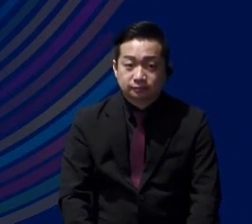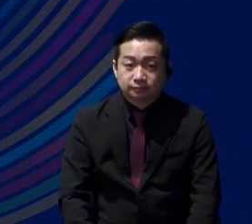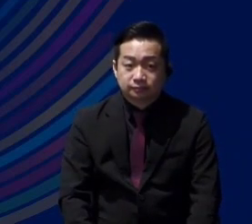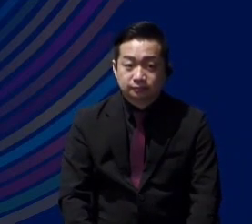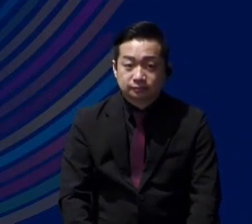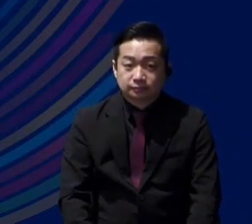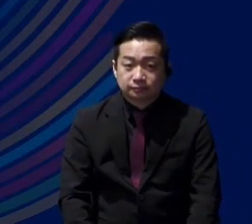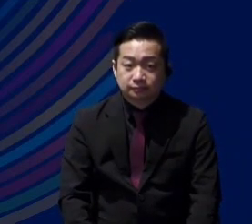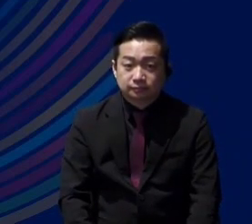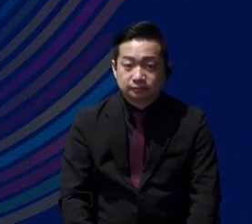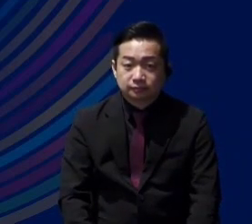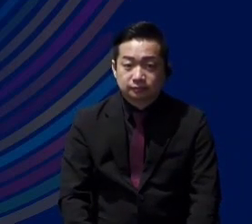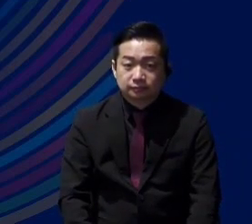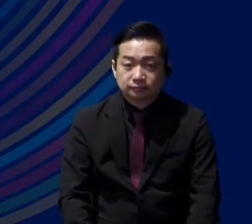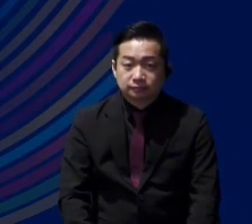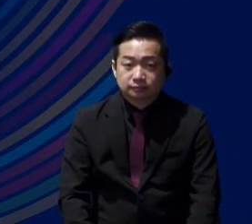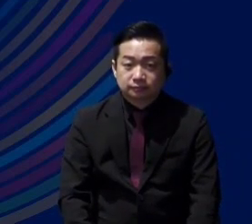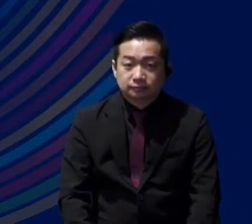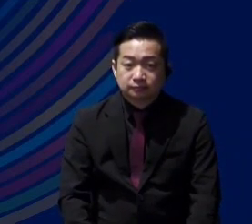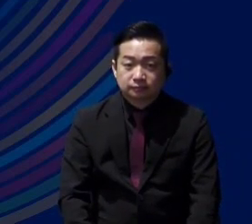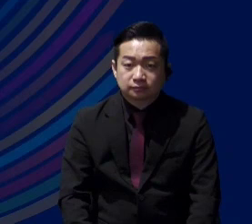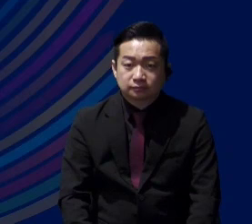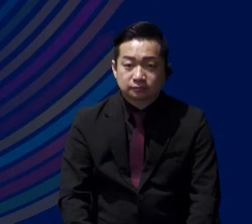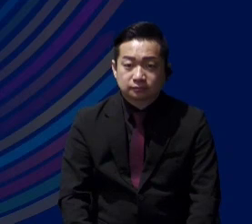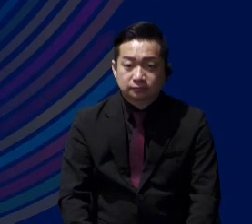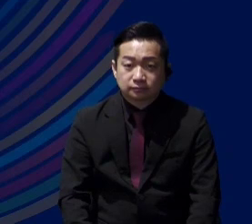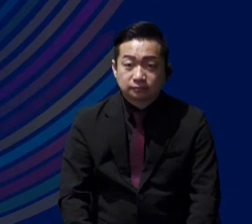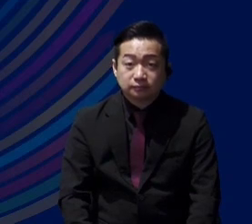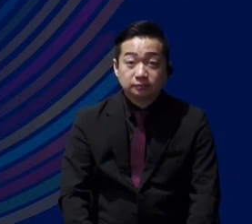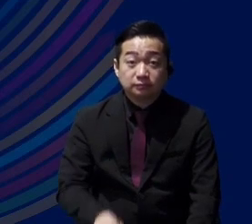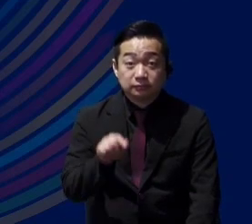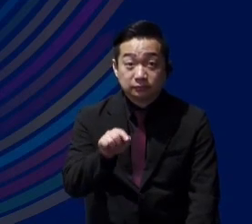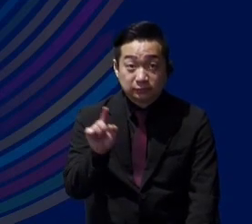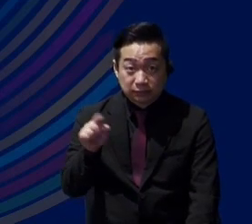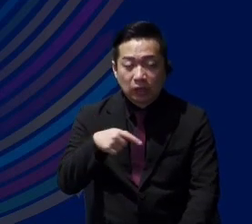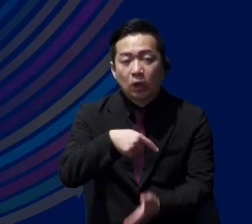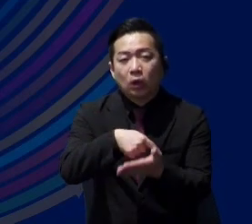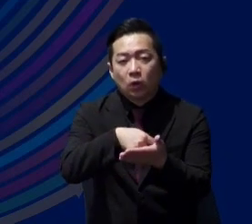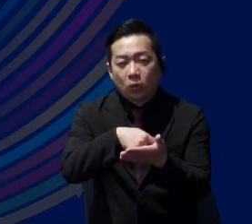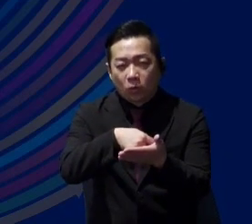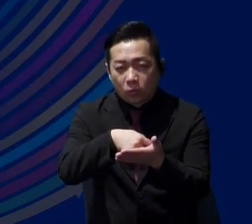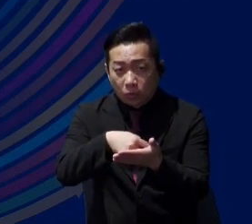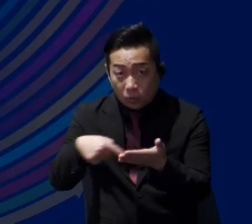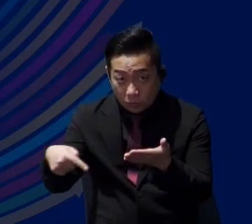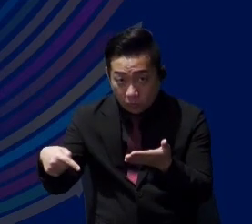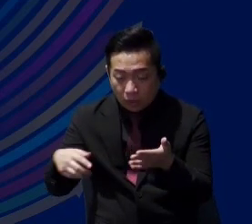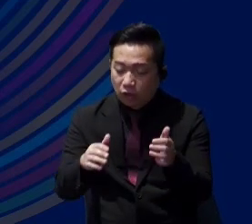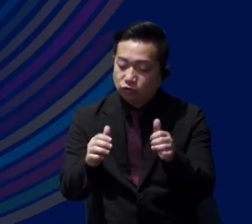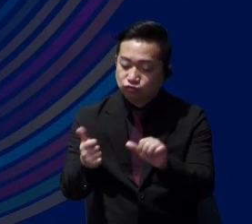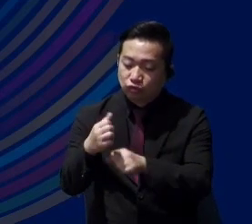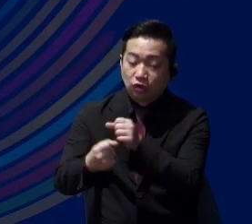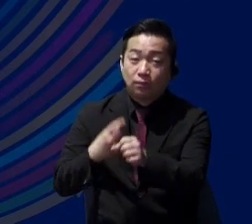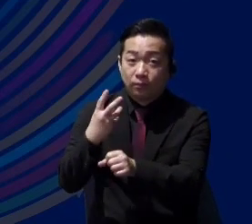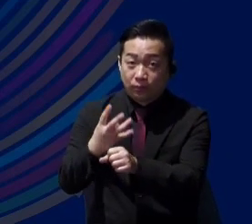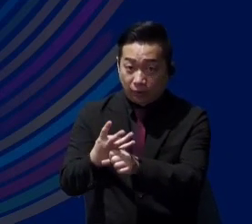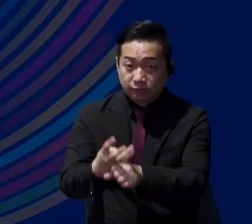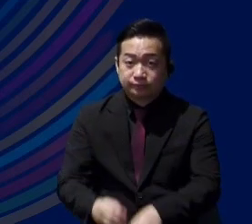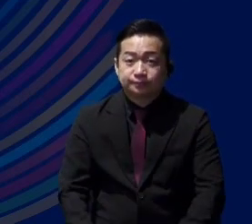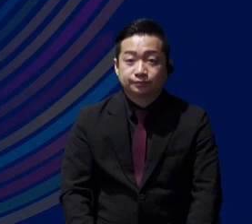disability. Top one is low back pain. Second one is other